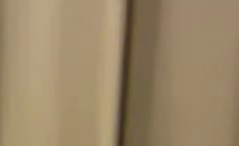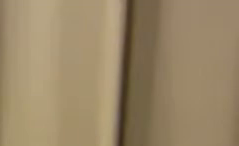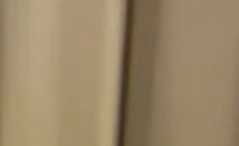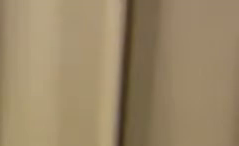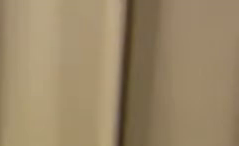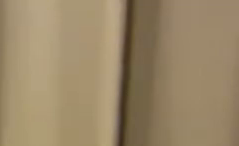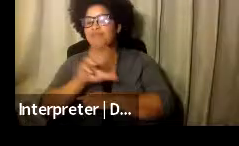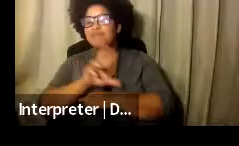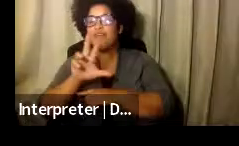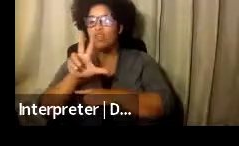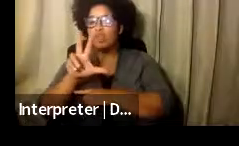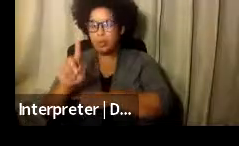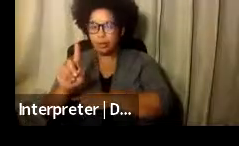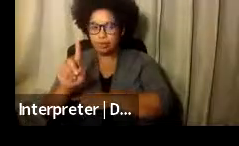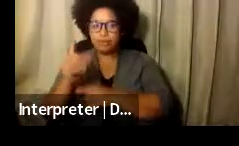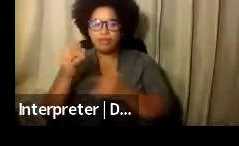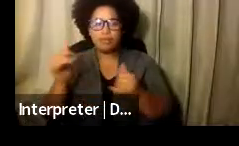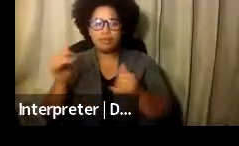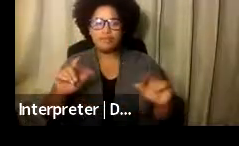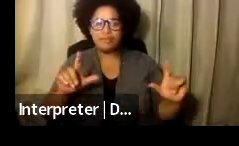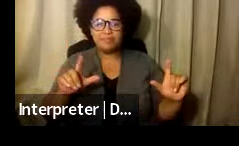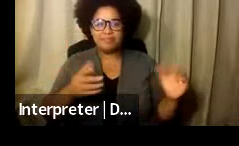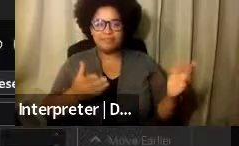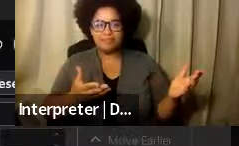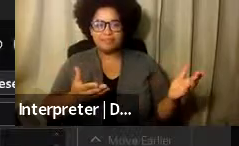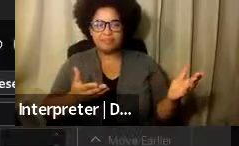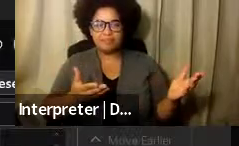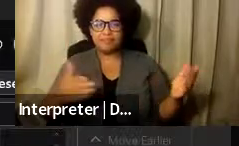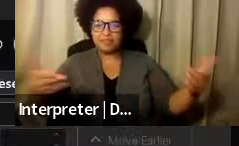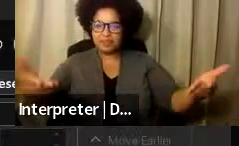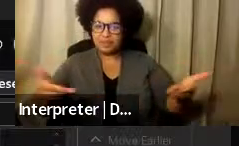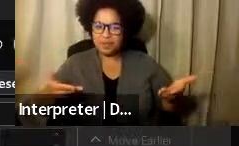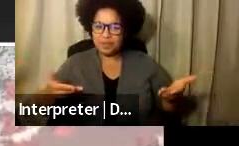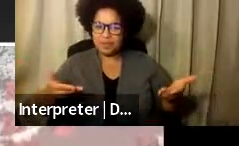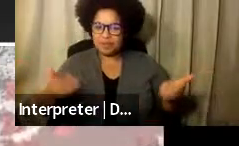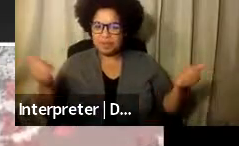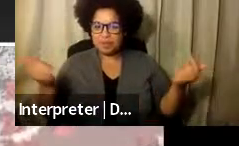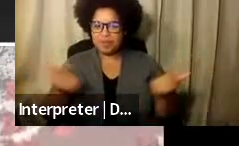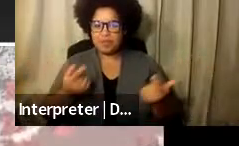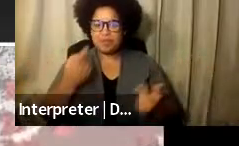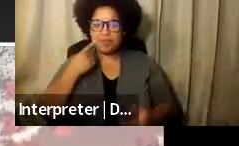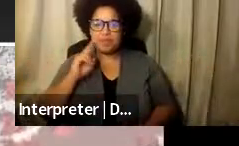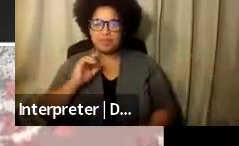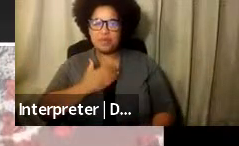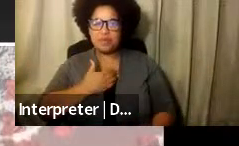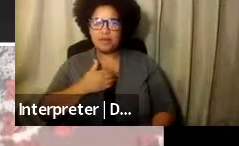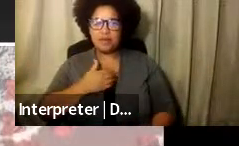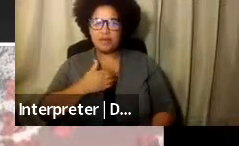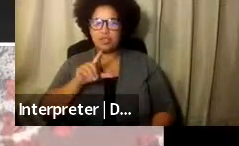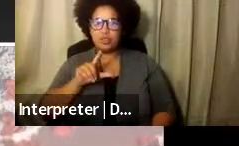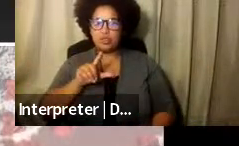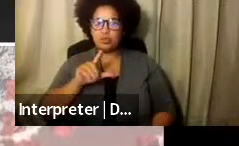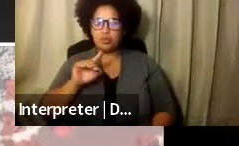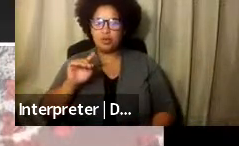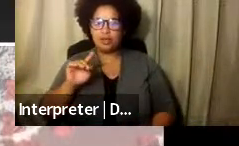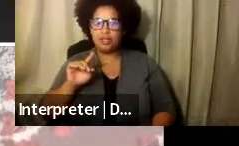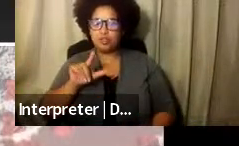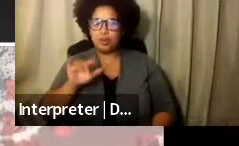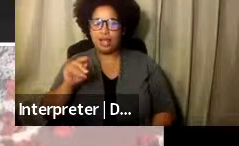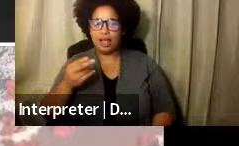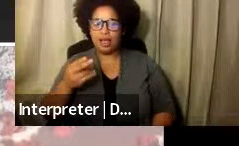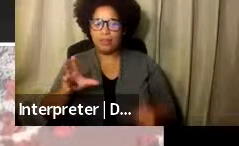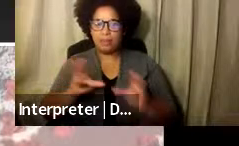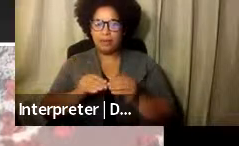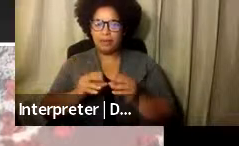5:31, I will welcome everyone to the 28th convening